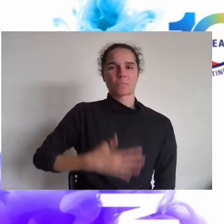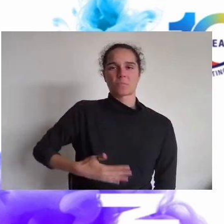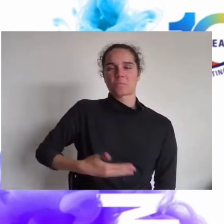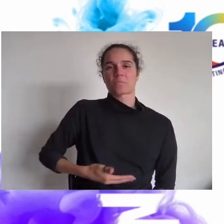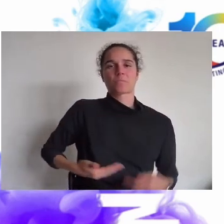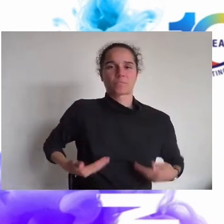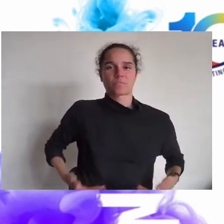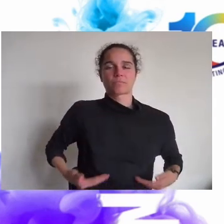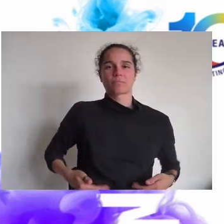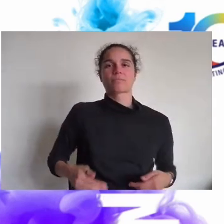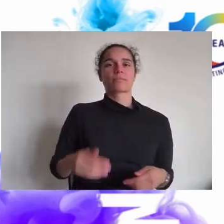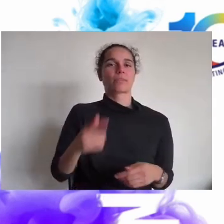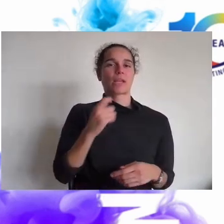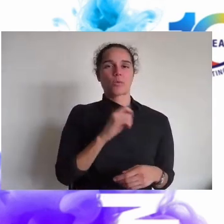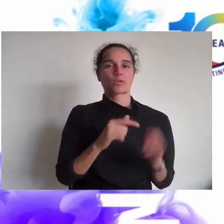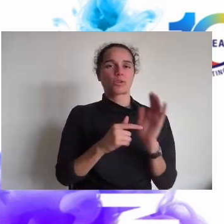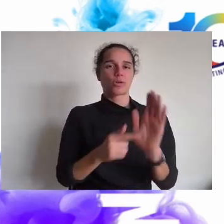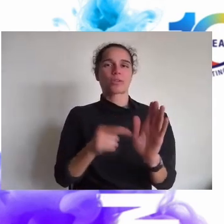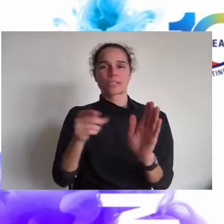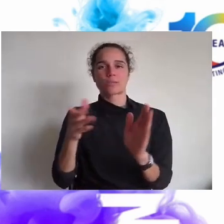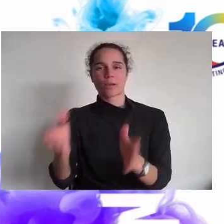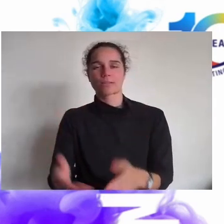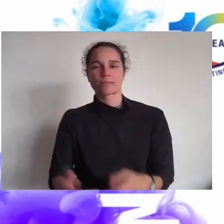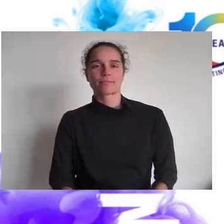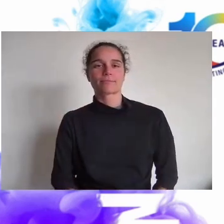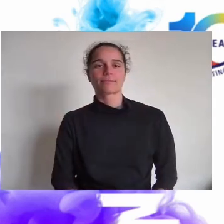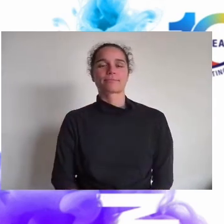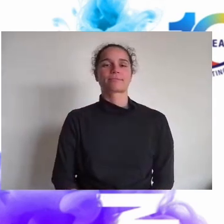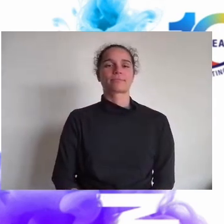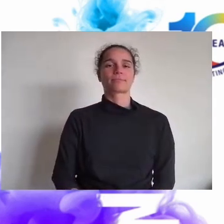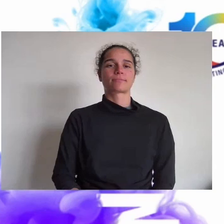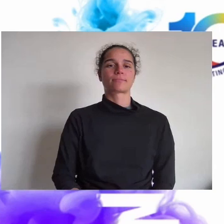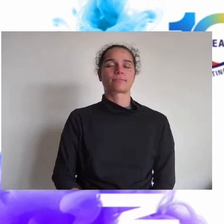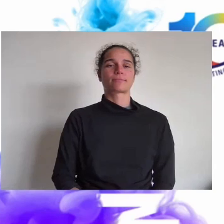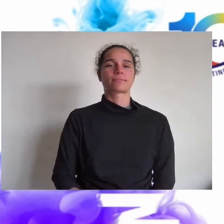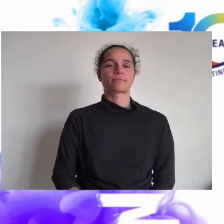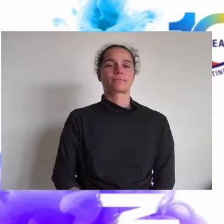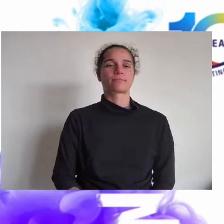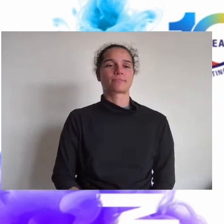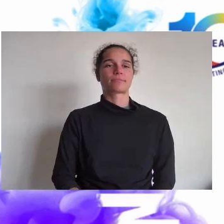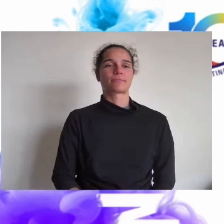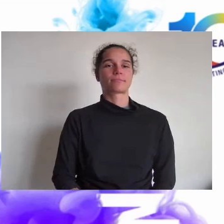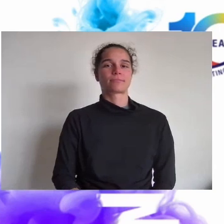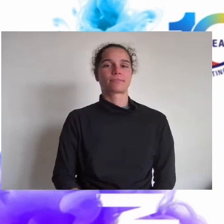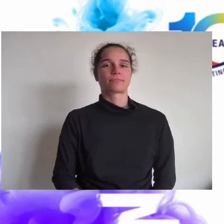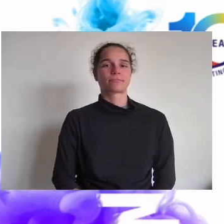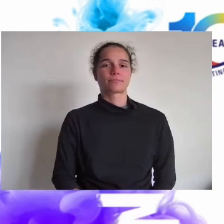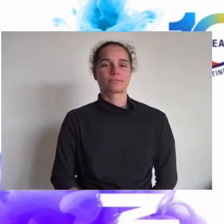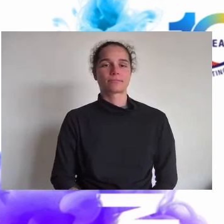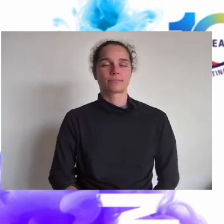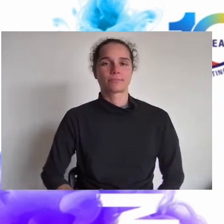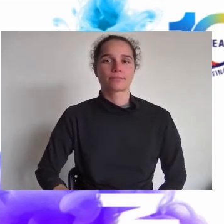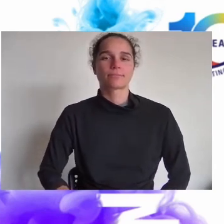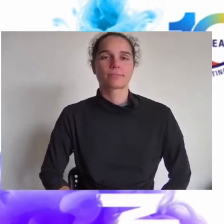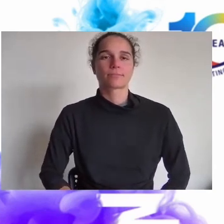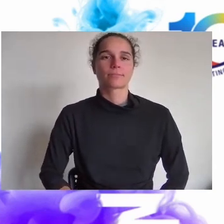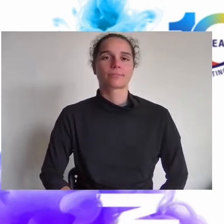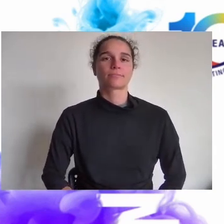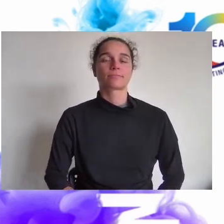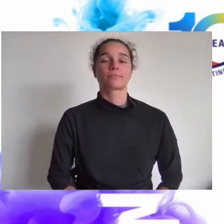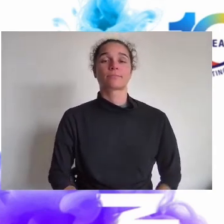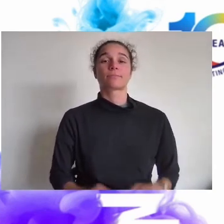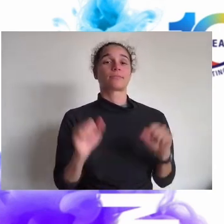I'll come this way. Welcome or welcome. So you can either do your side or in front of you.